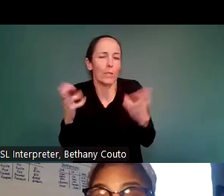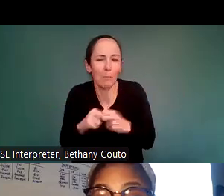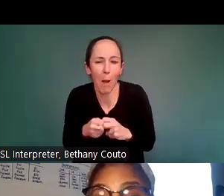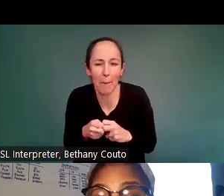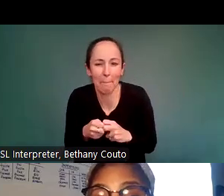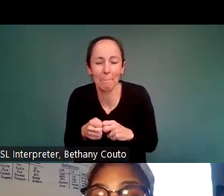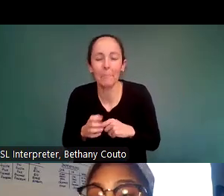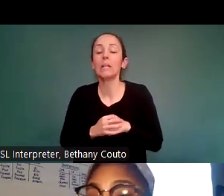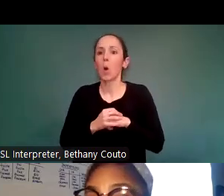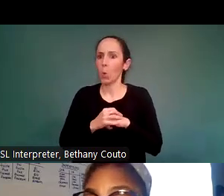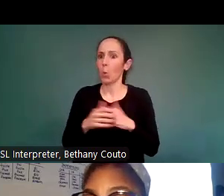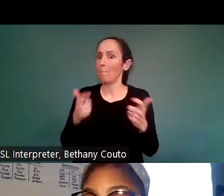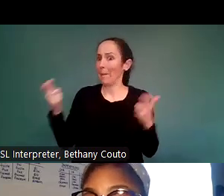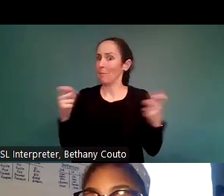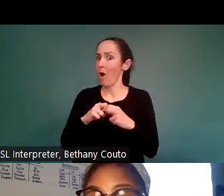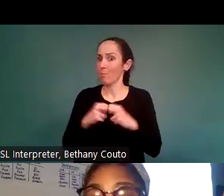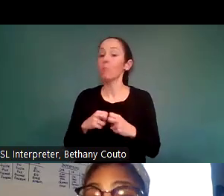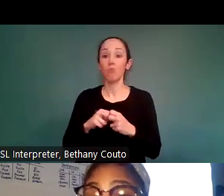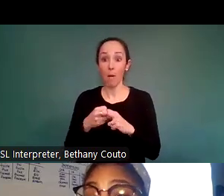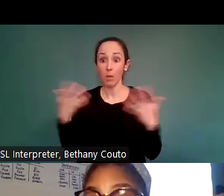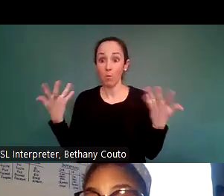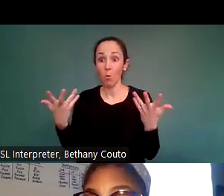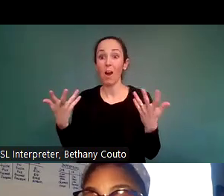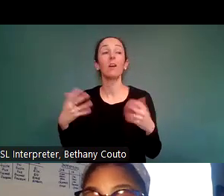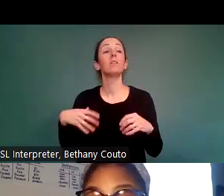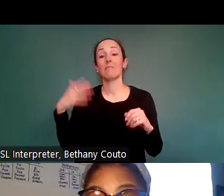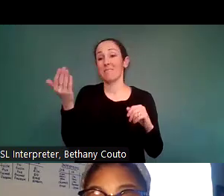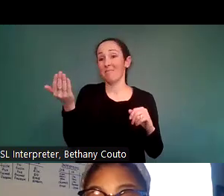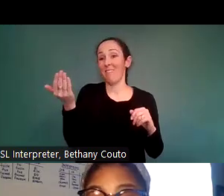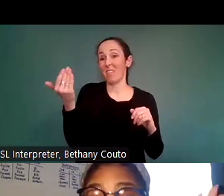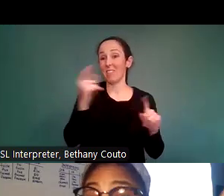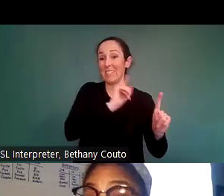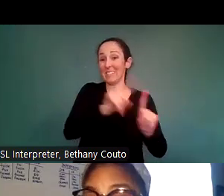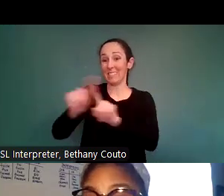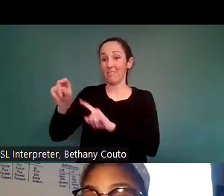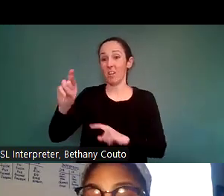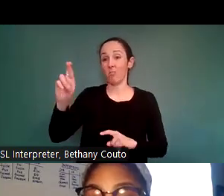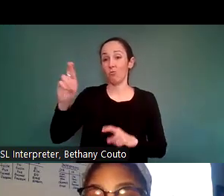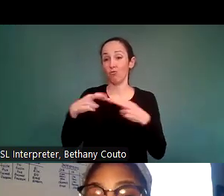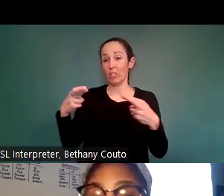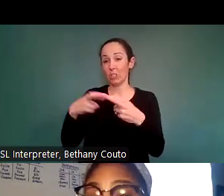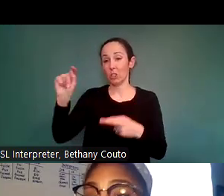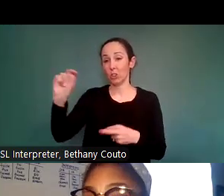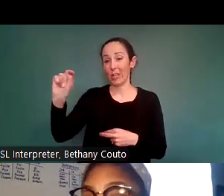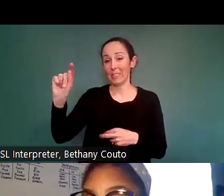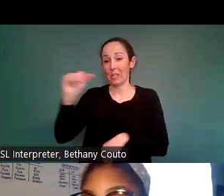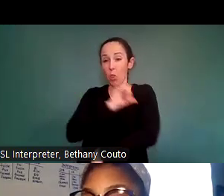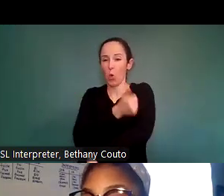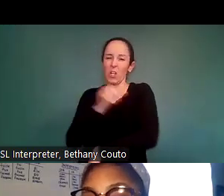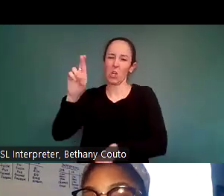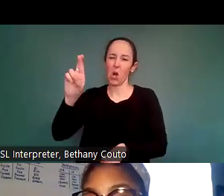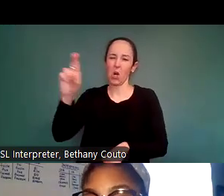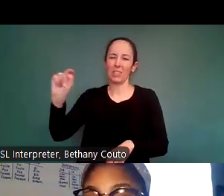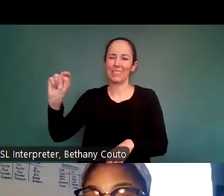large. We had many communities across 15 different RTA service areas across the state who experienced real gaps